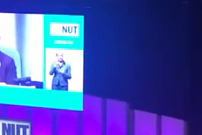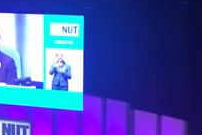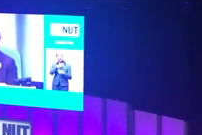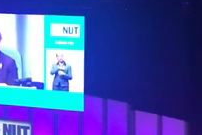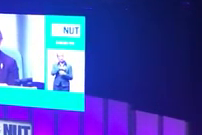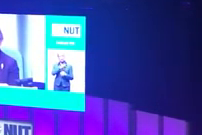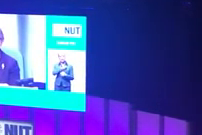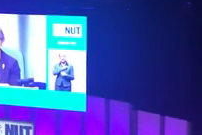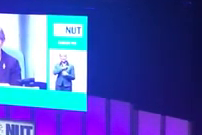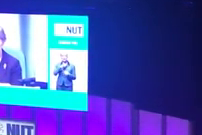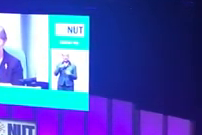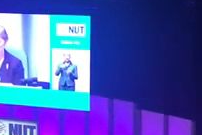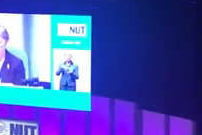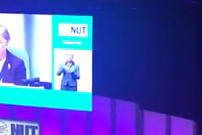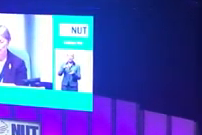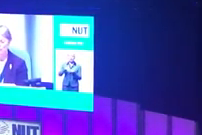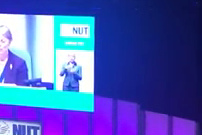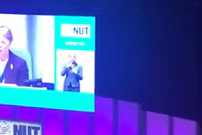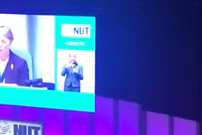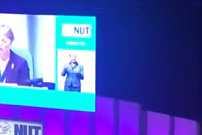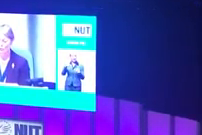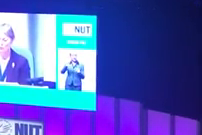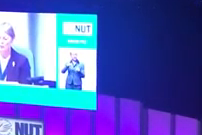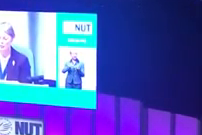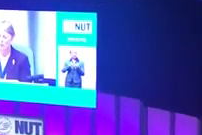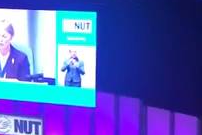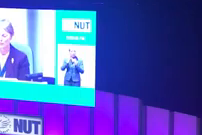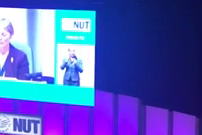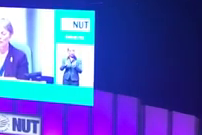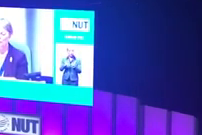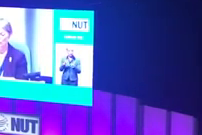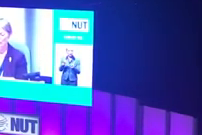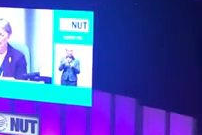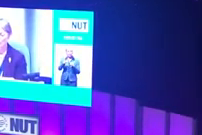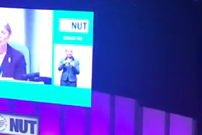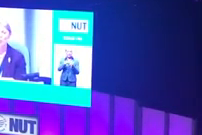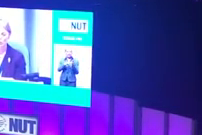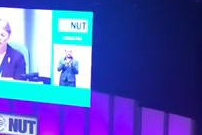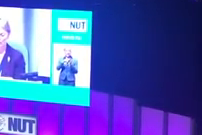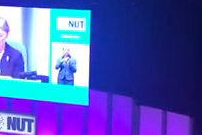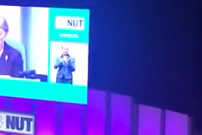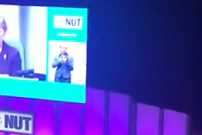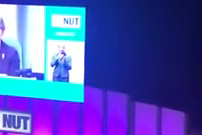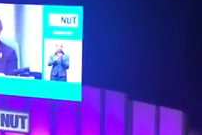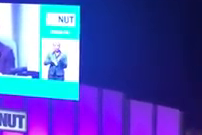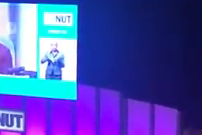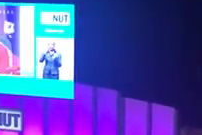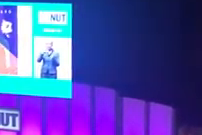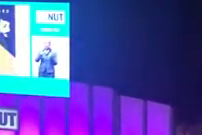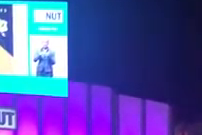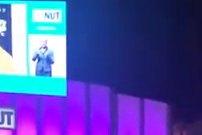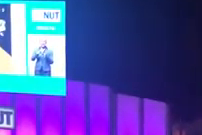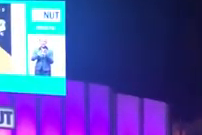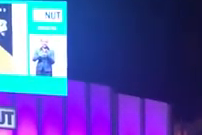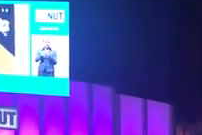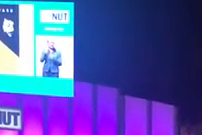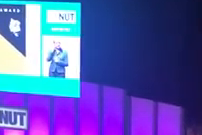I'm delighted to announce that this year the award is to be given to Daniel Pavidi from North Tyneside. Woo!